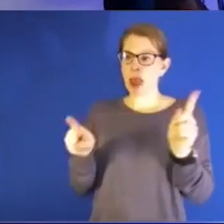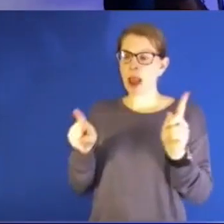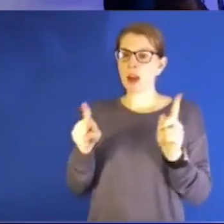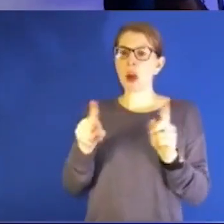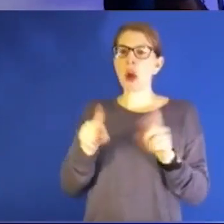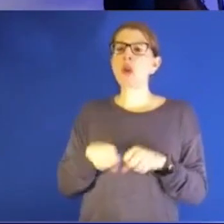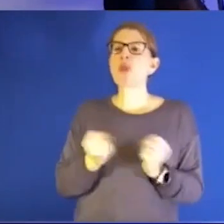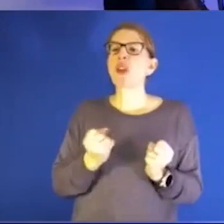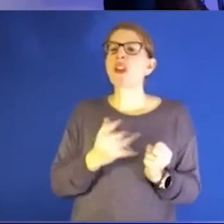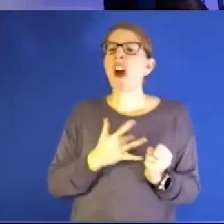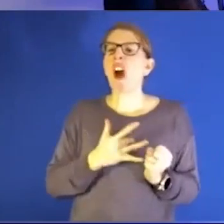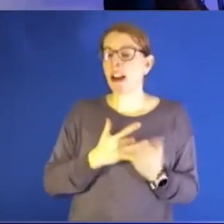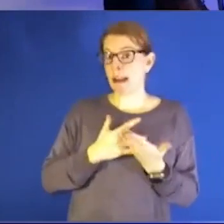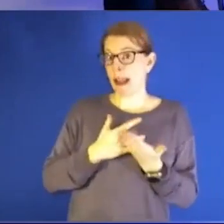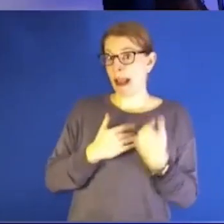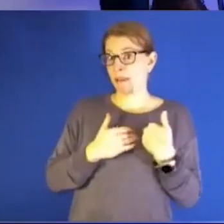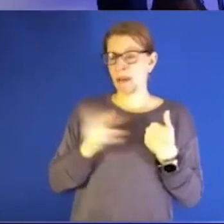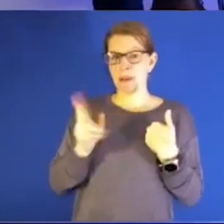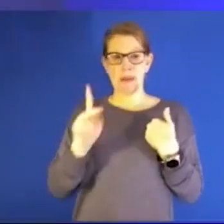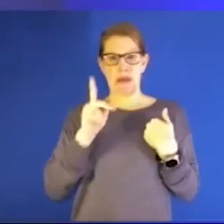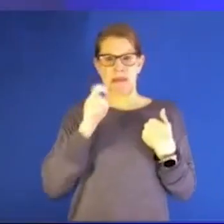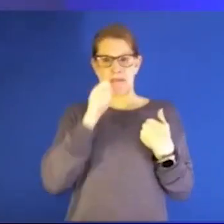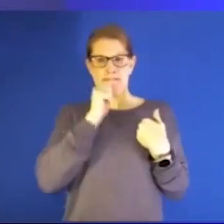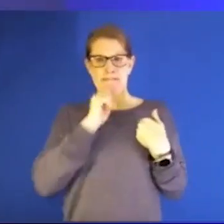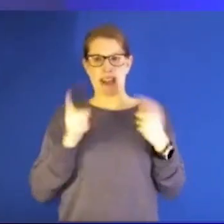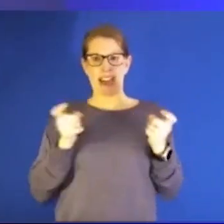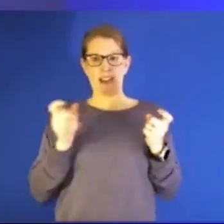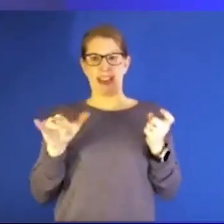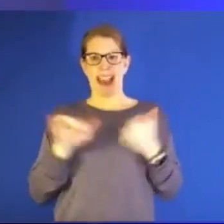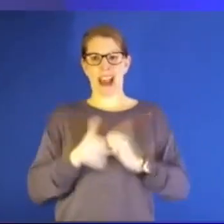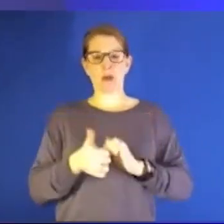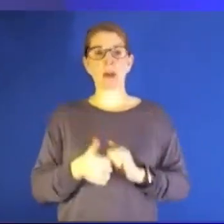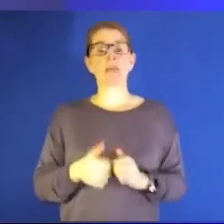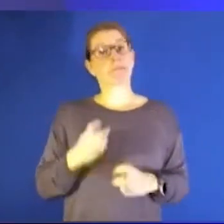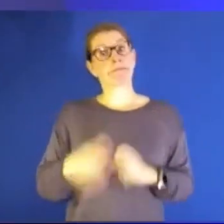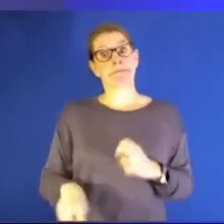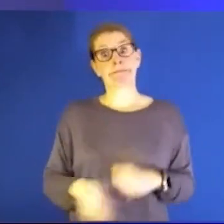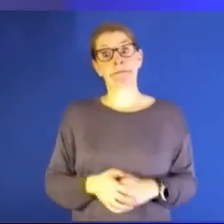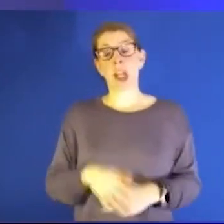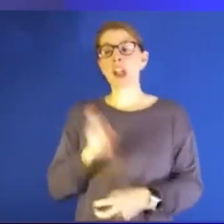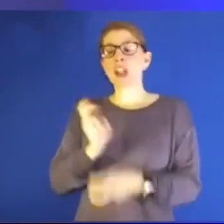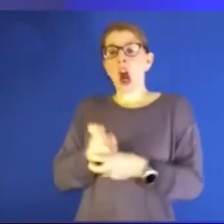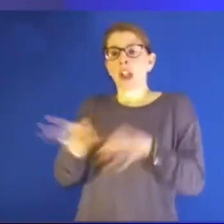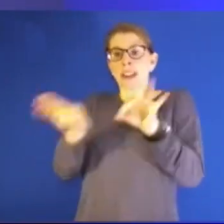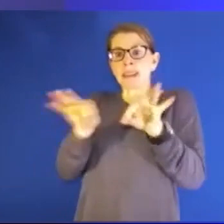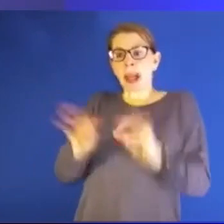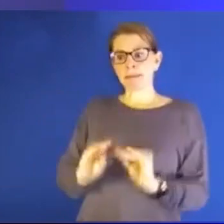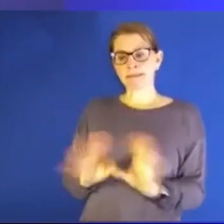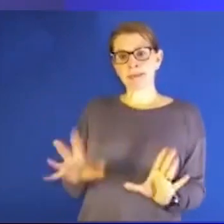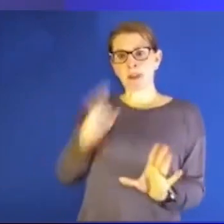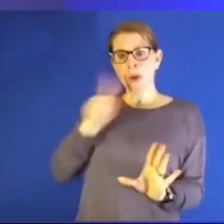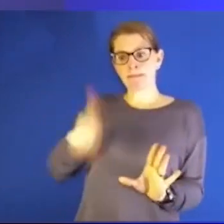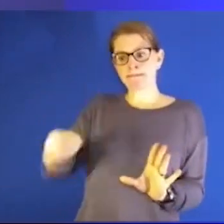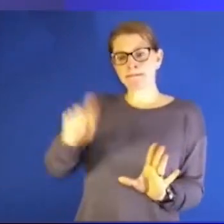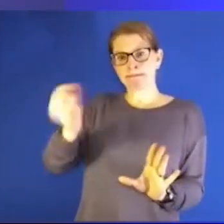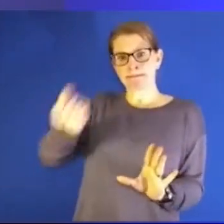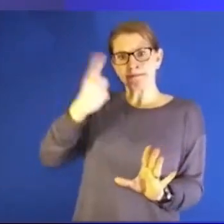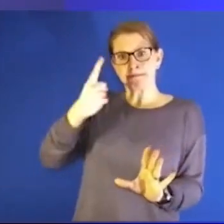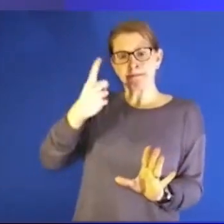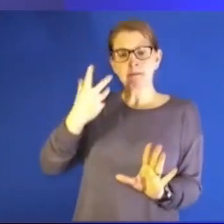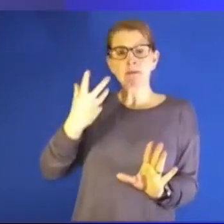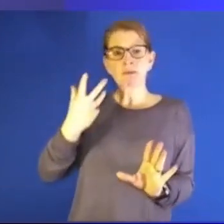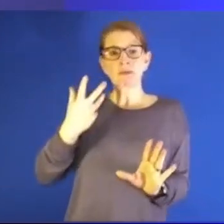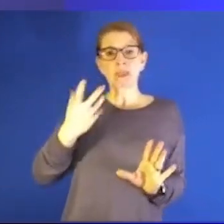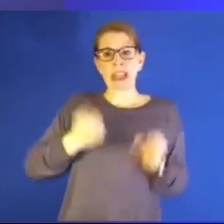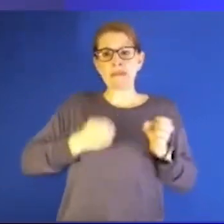How do people handle that? It's tough. I think it's hard to explain to people that this can just come from an emotional